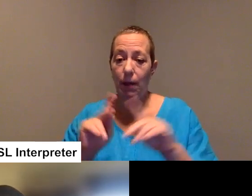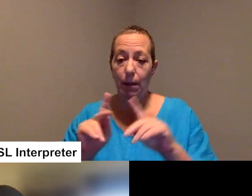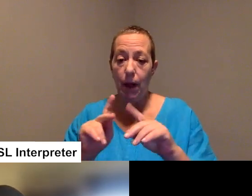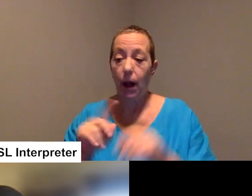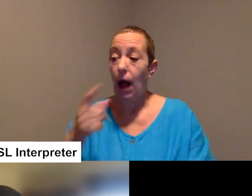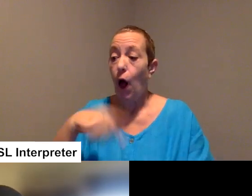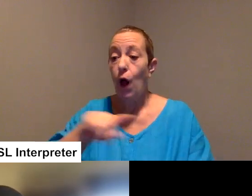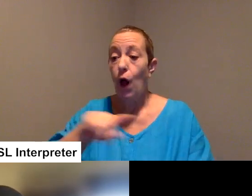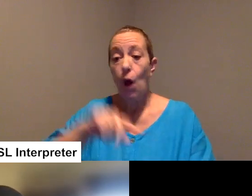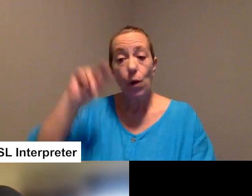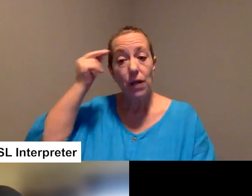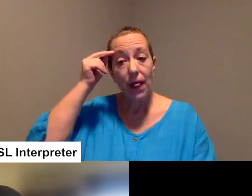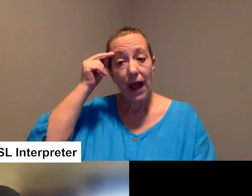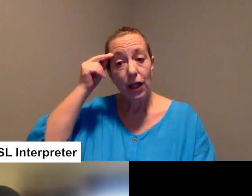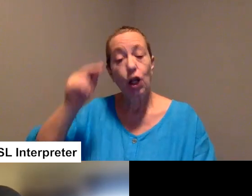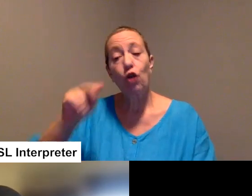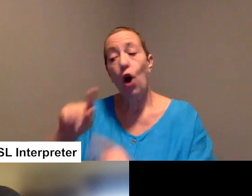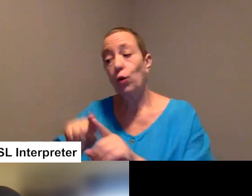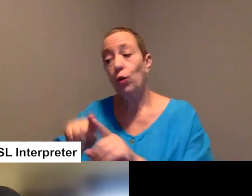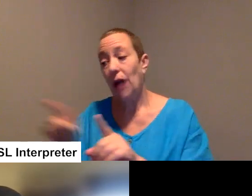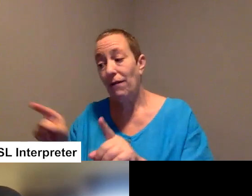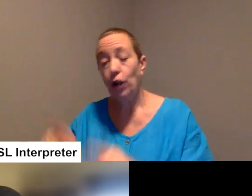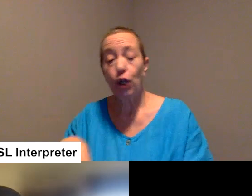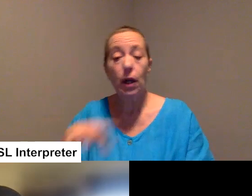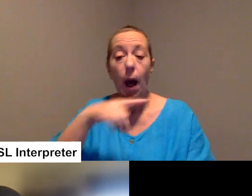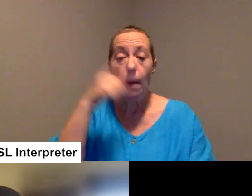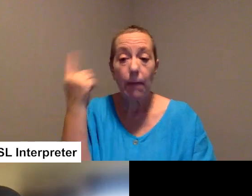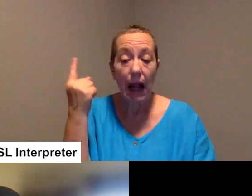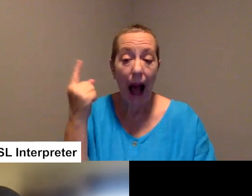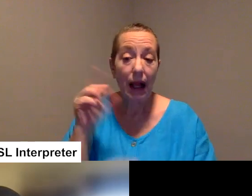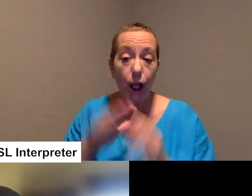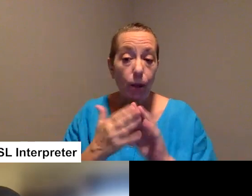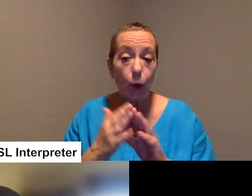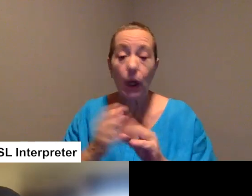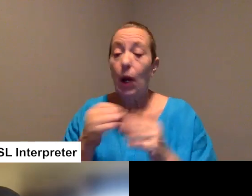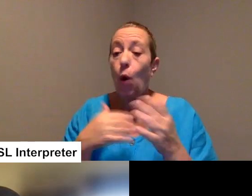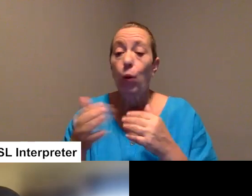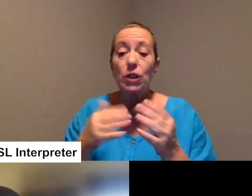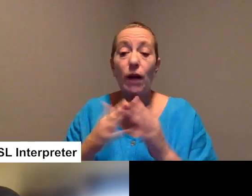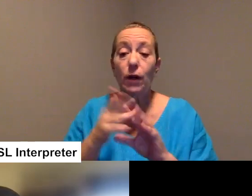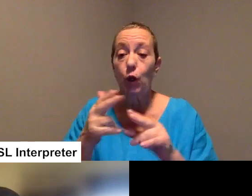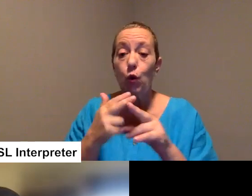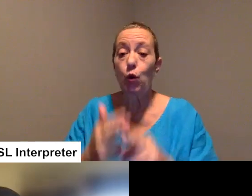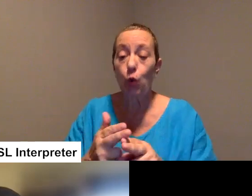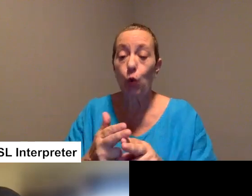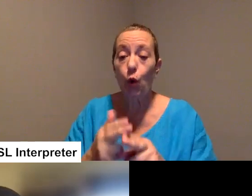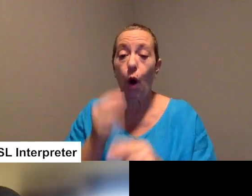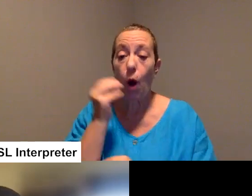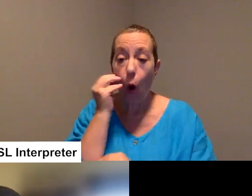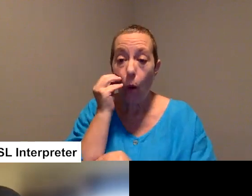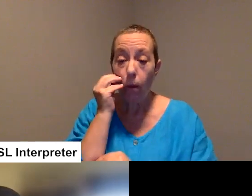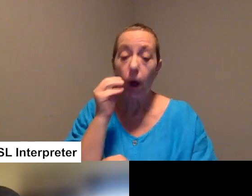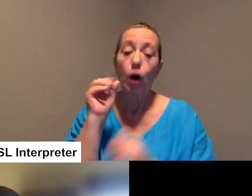neurodivergent community, Black community, or whichever community we call home, can be stronger allies for our relatives